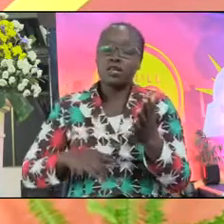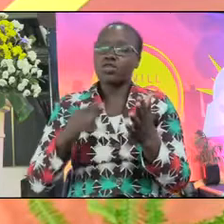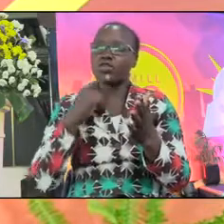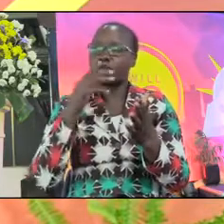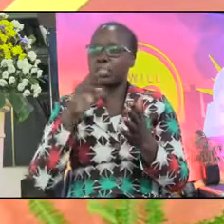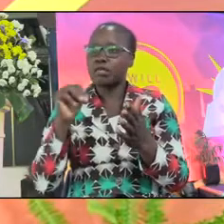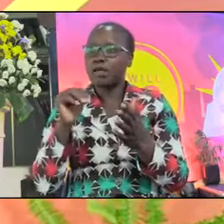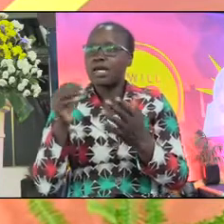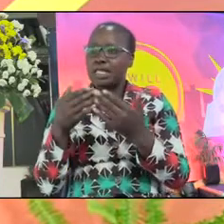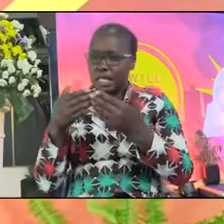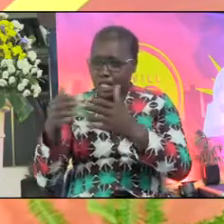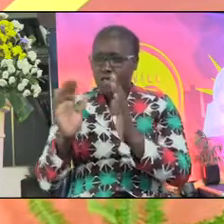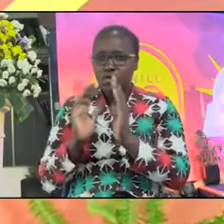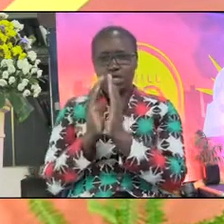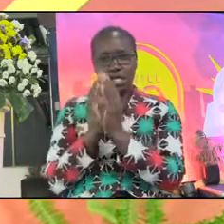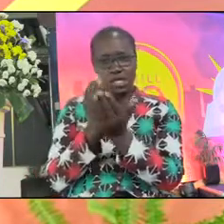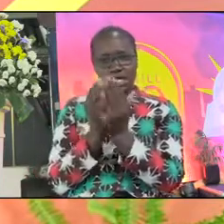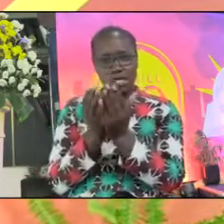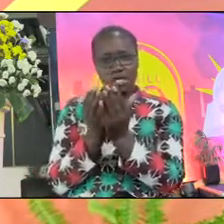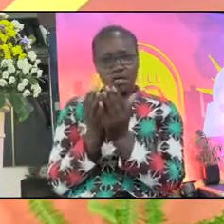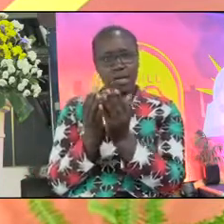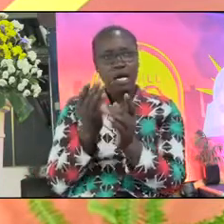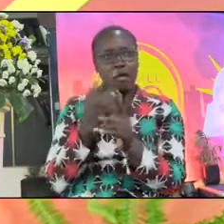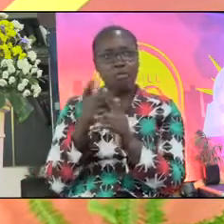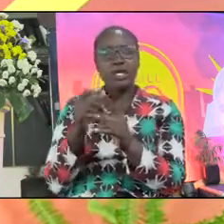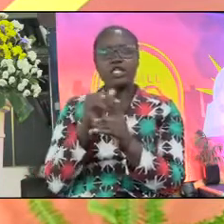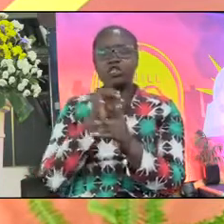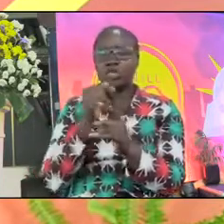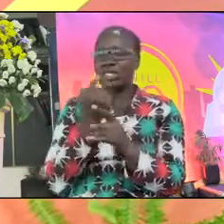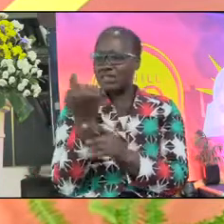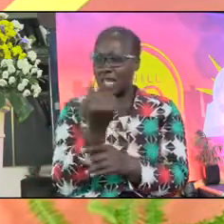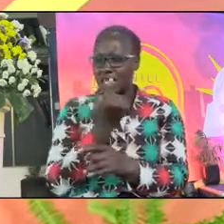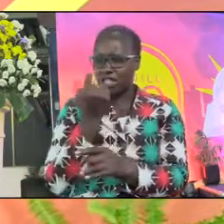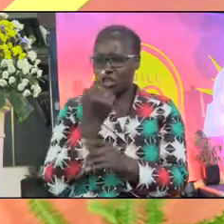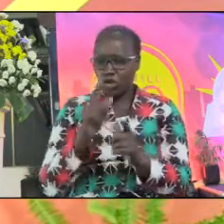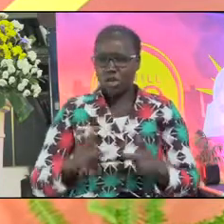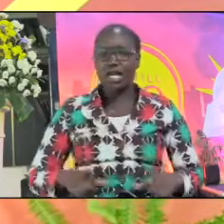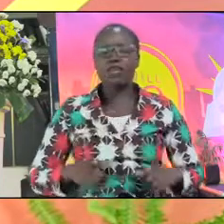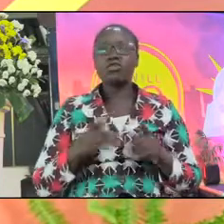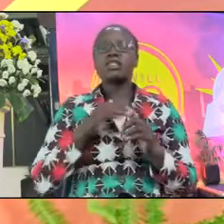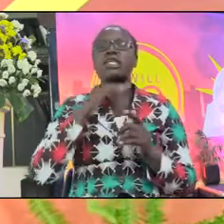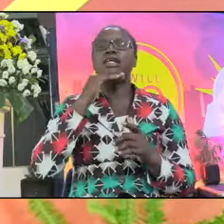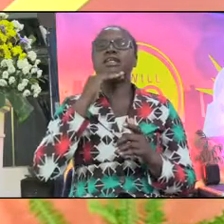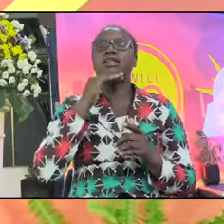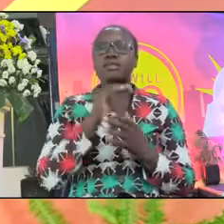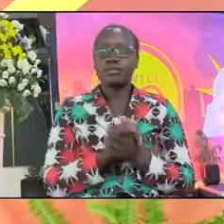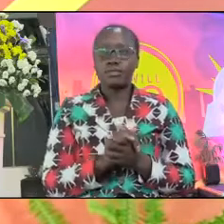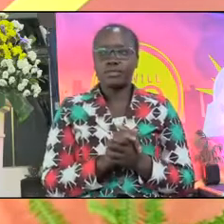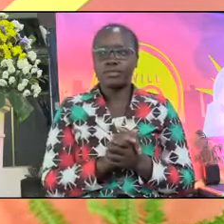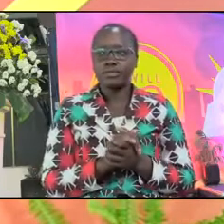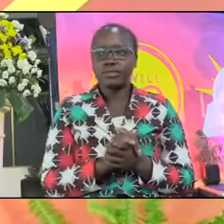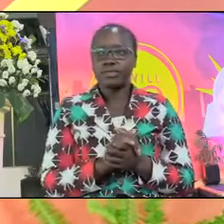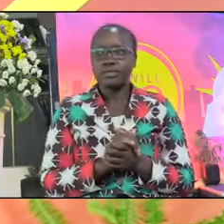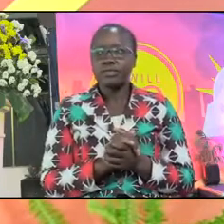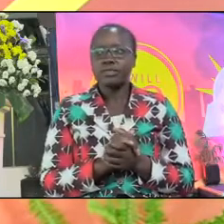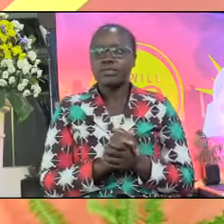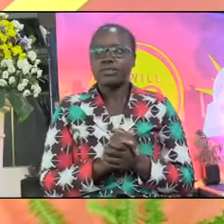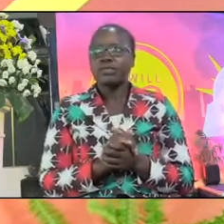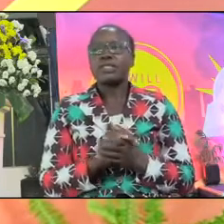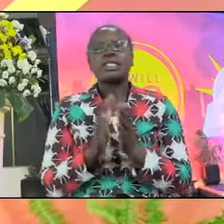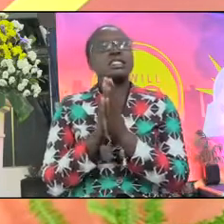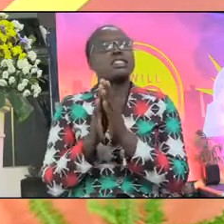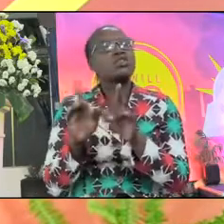would lose the ship, but not a single life would be lost. Isn't